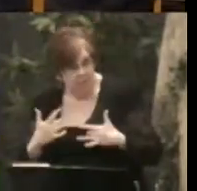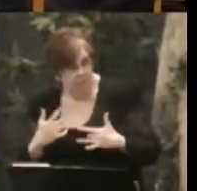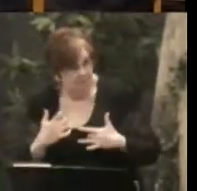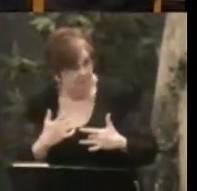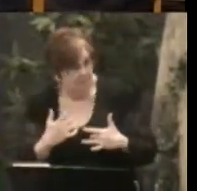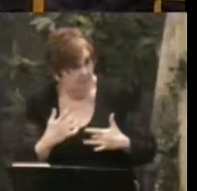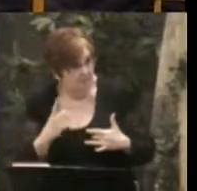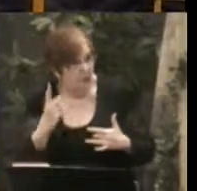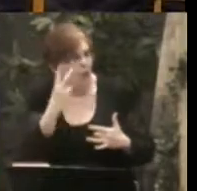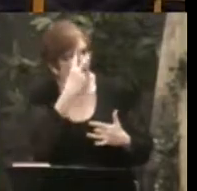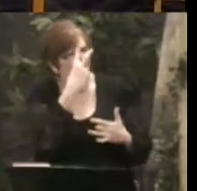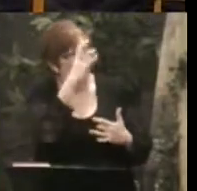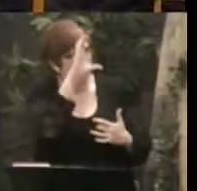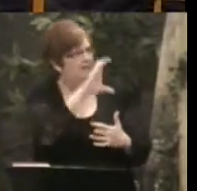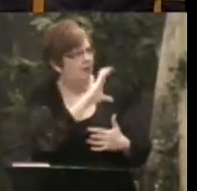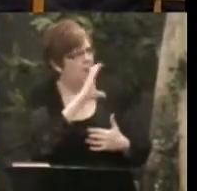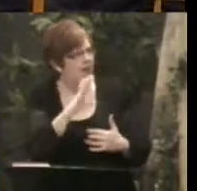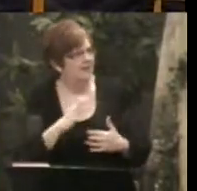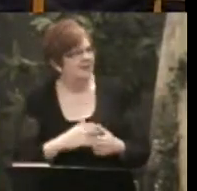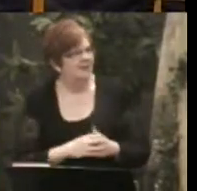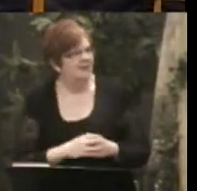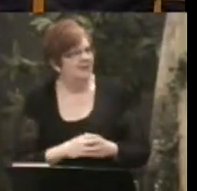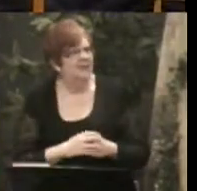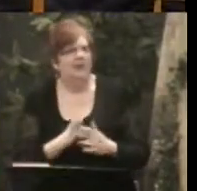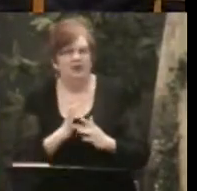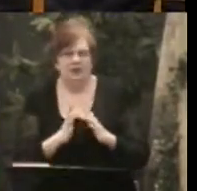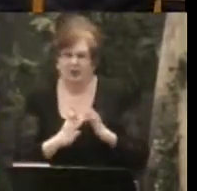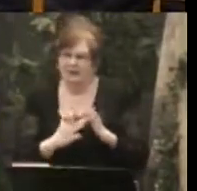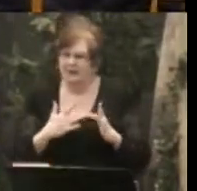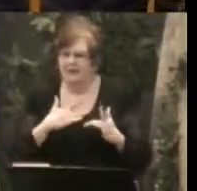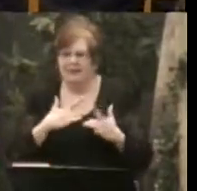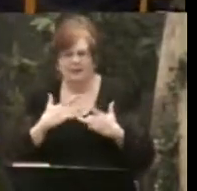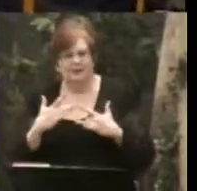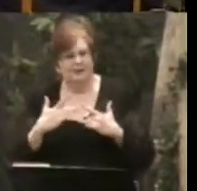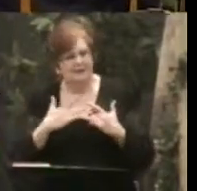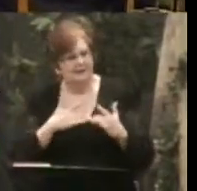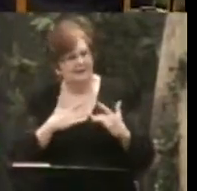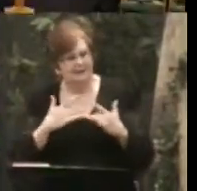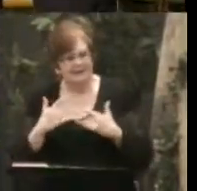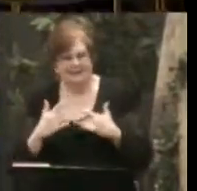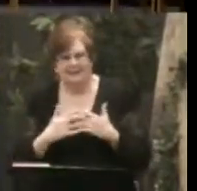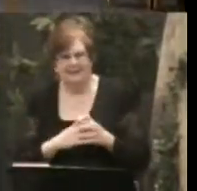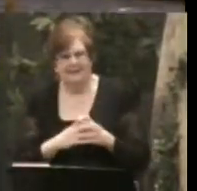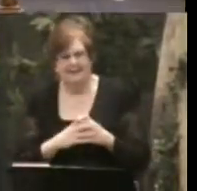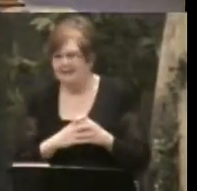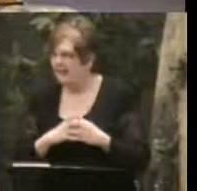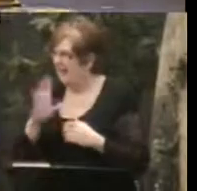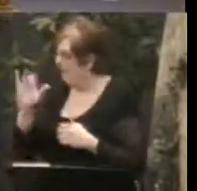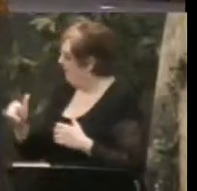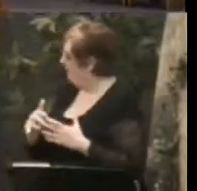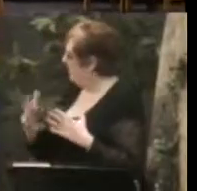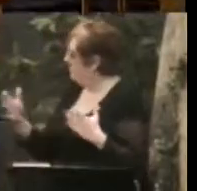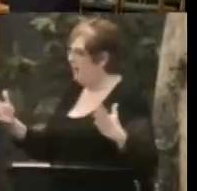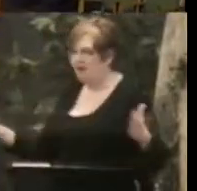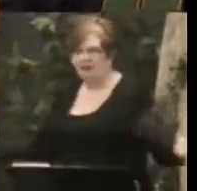Look at the cross. Jesus cares this much.